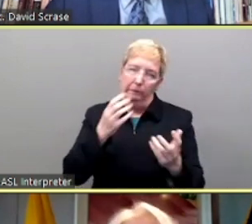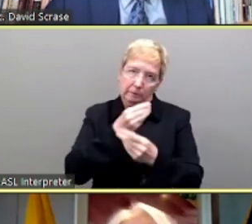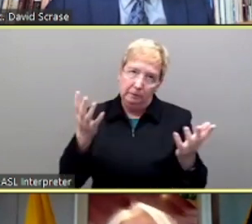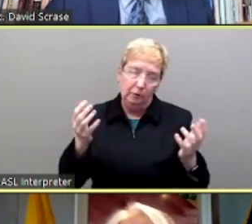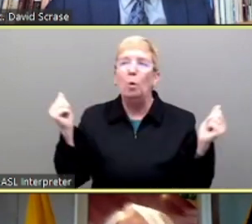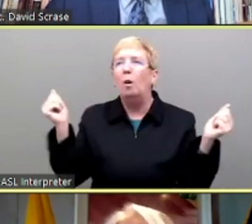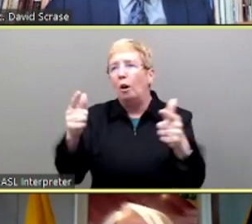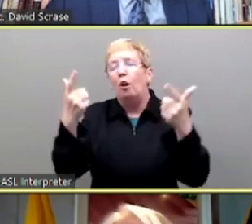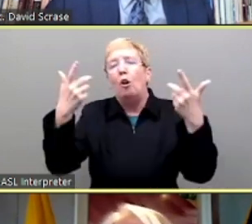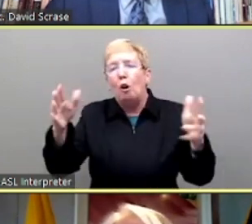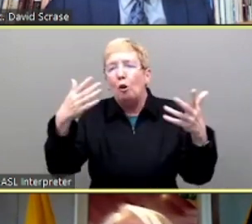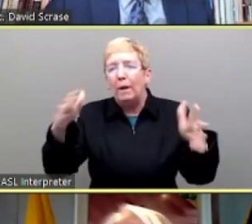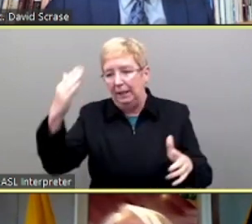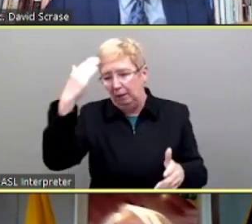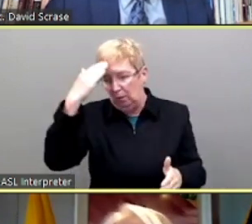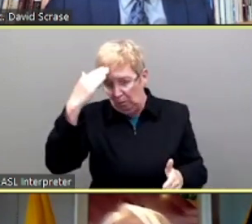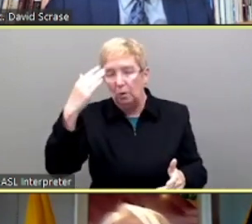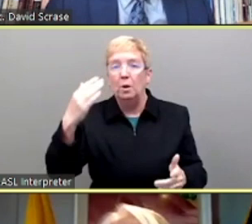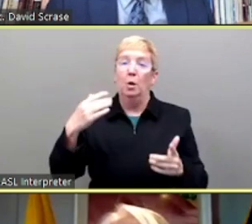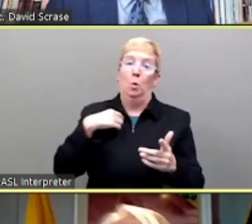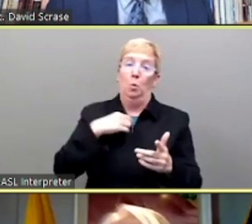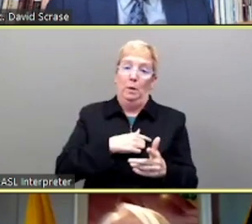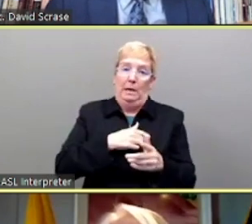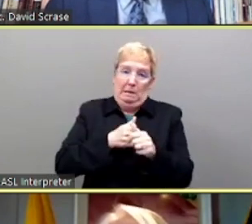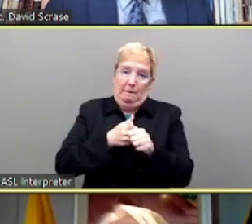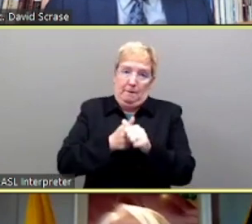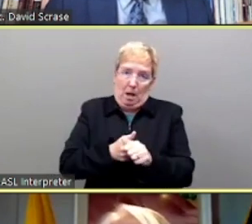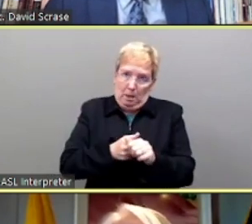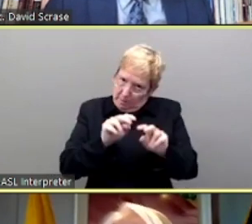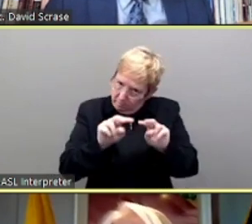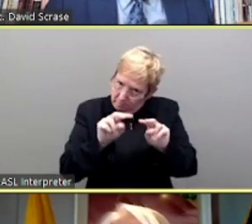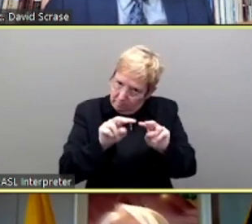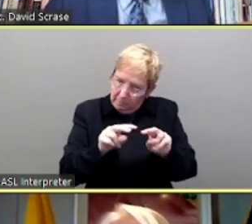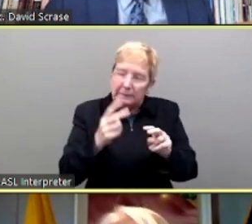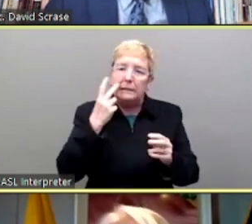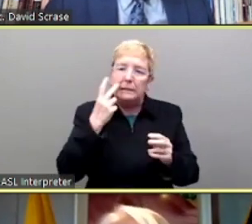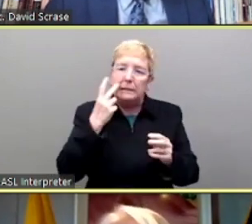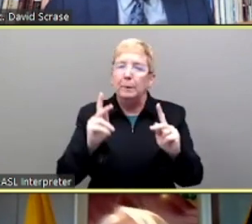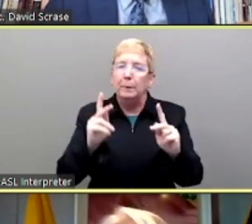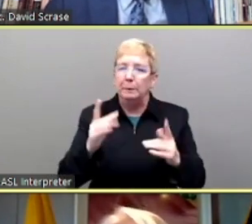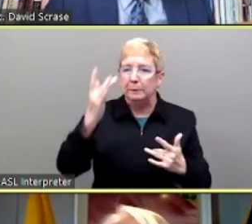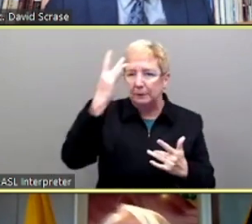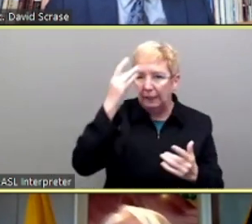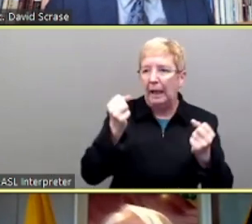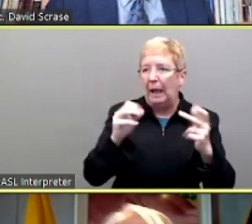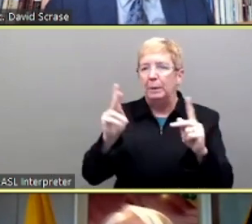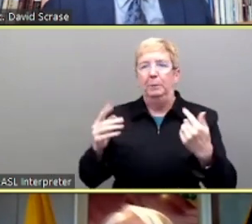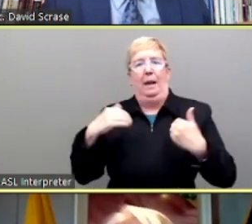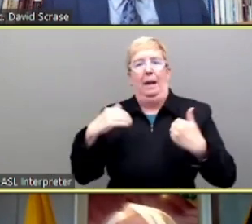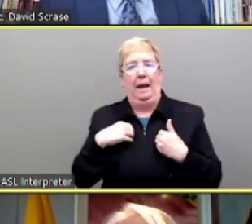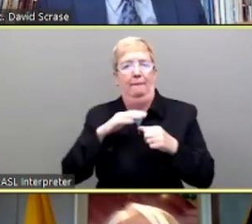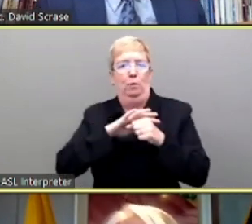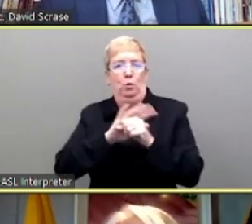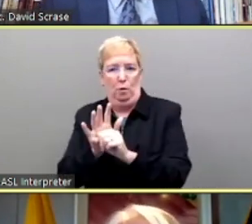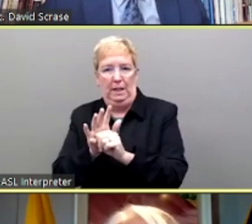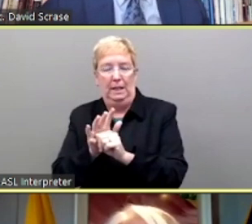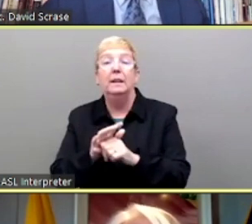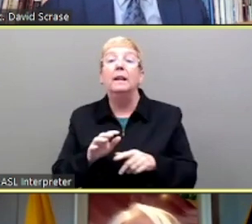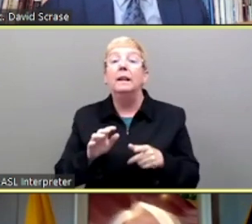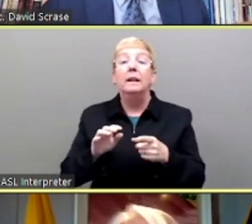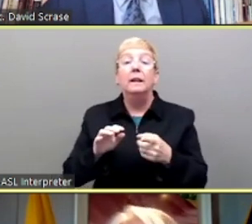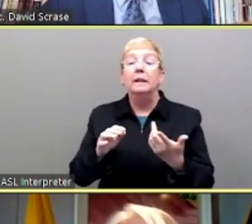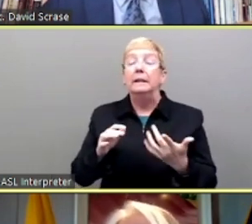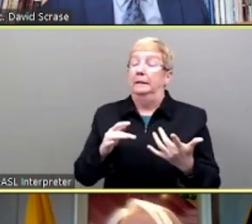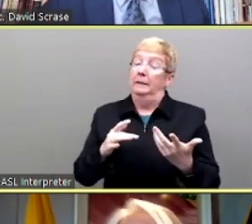we are following the number of cases and infections in the state, that this is largely driven, if